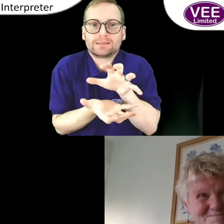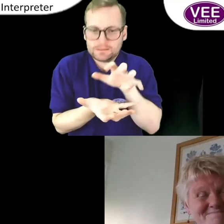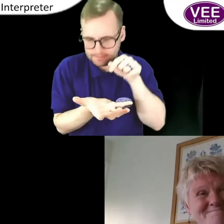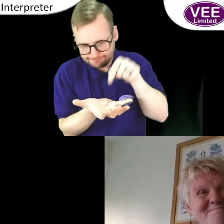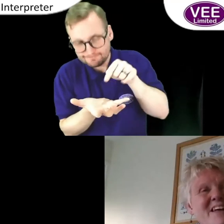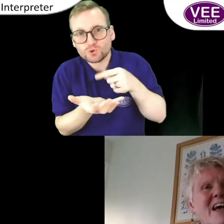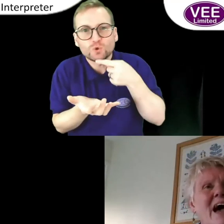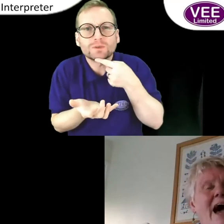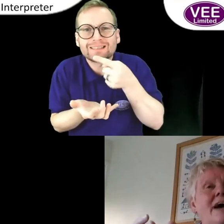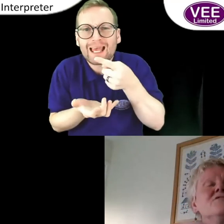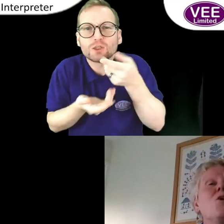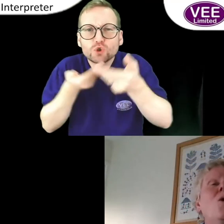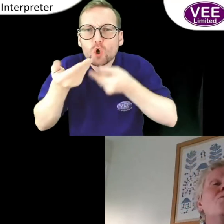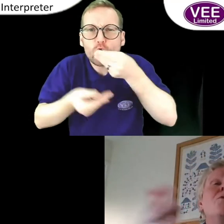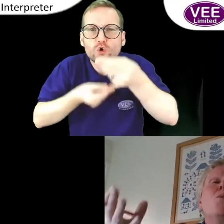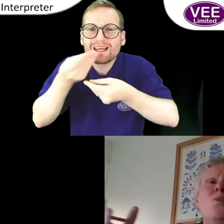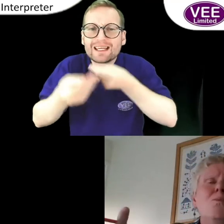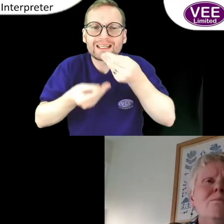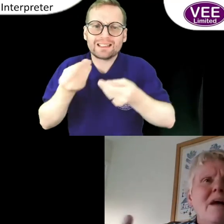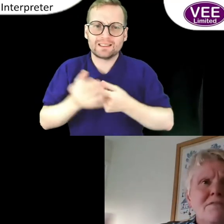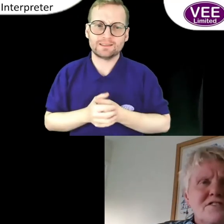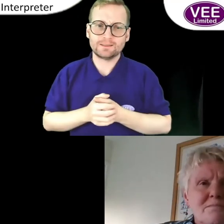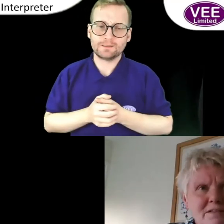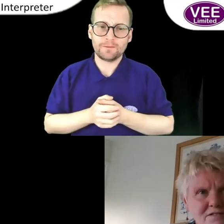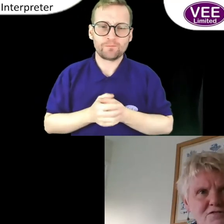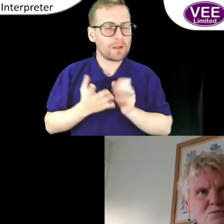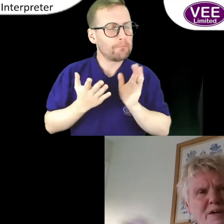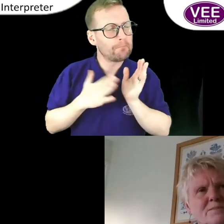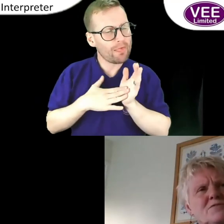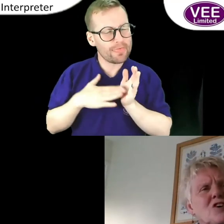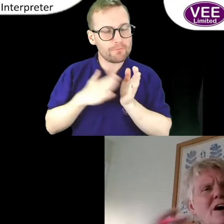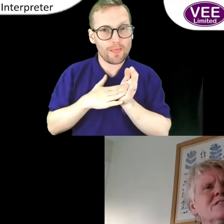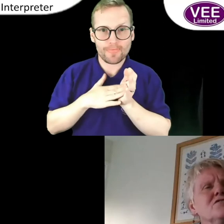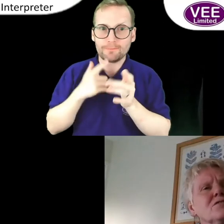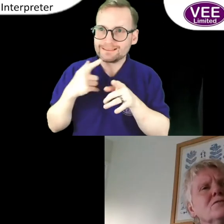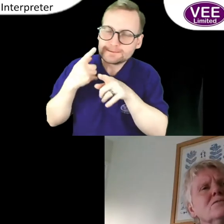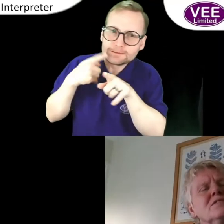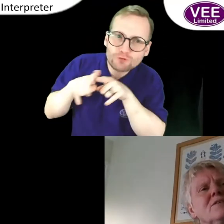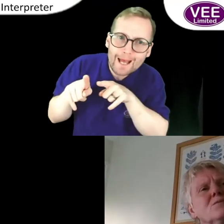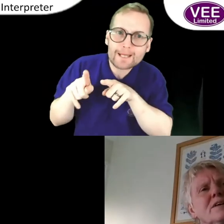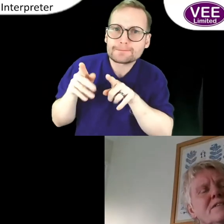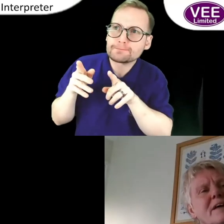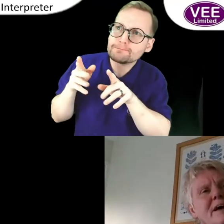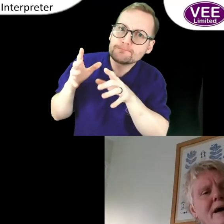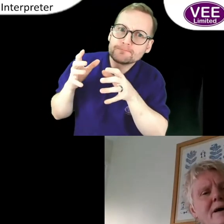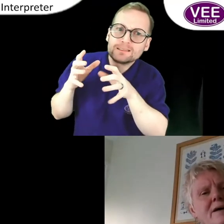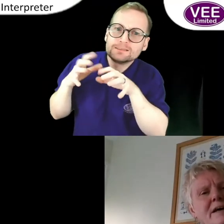stories. And for months and months, we've been trying to deal